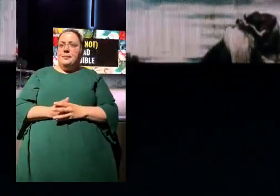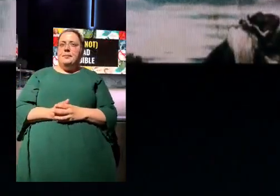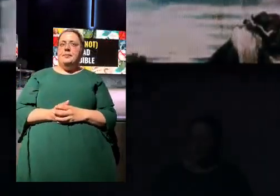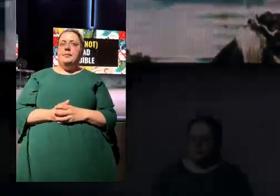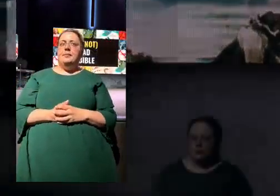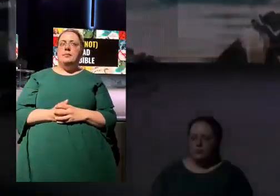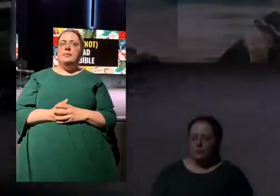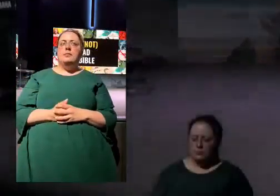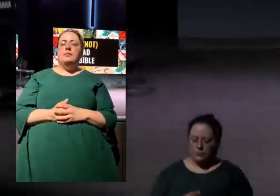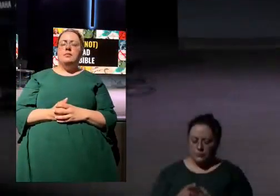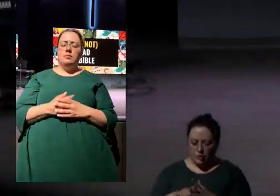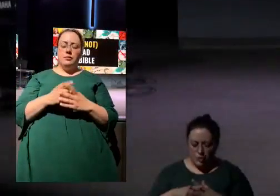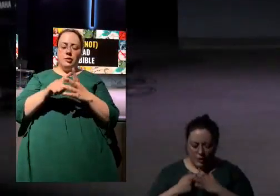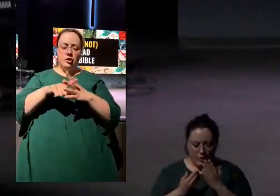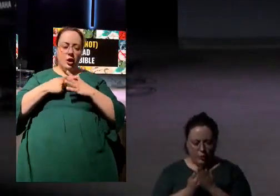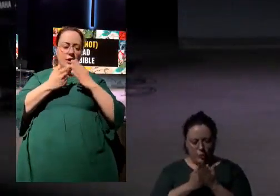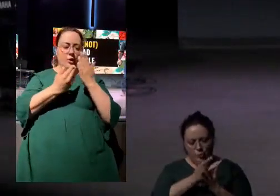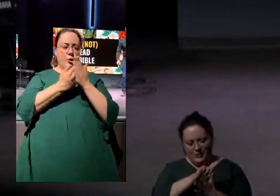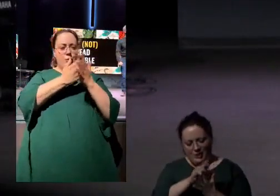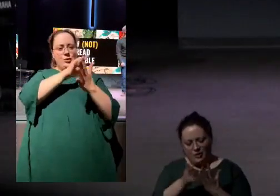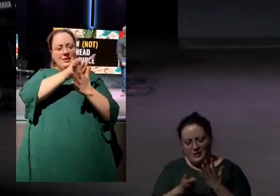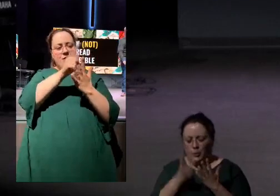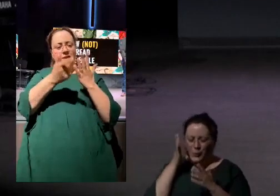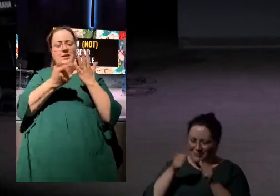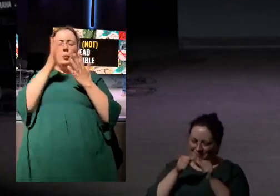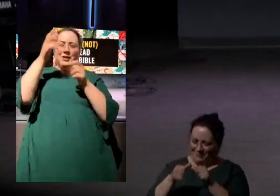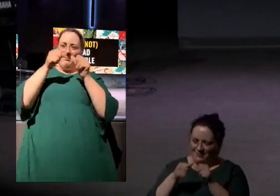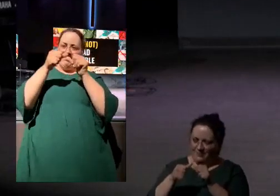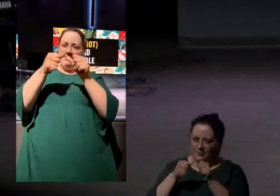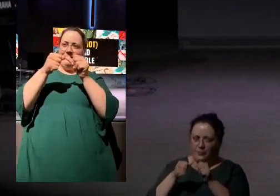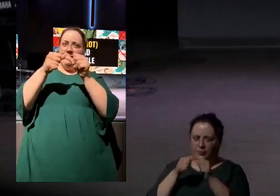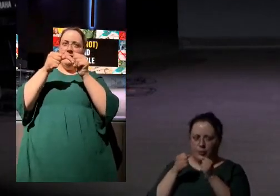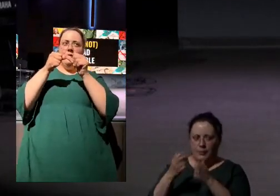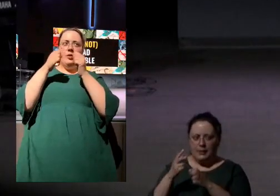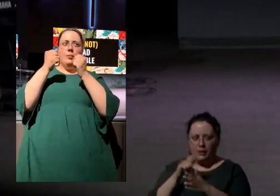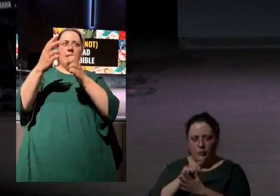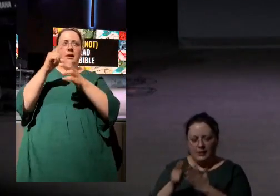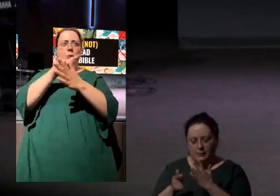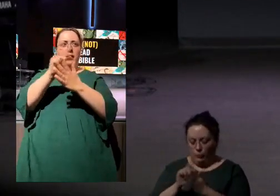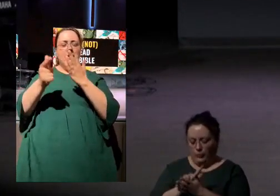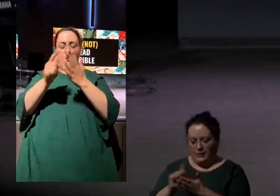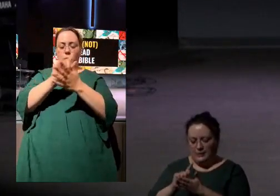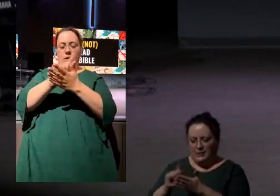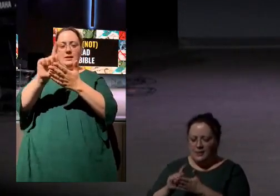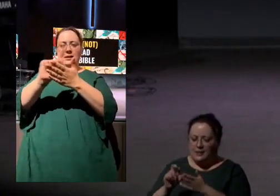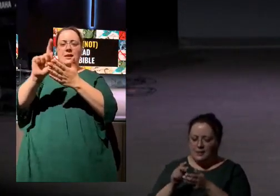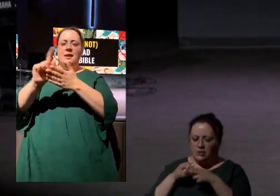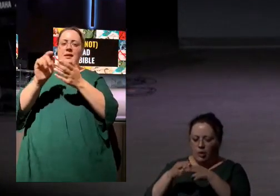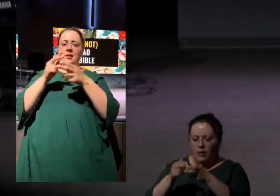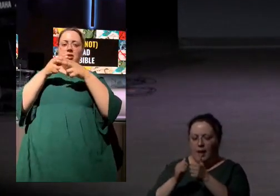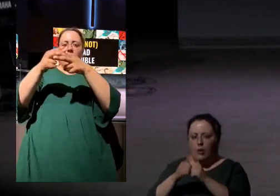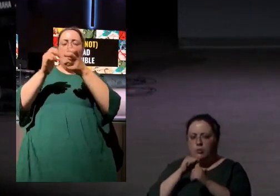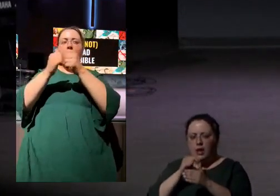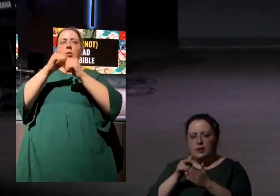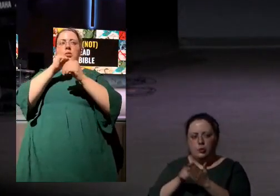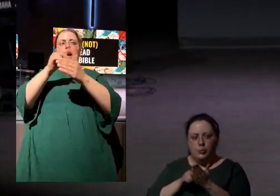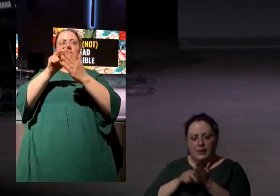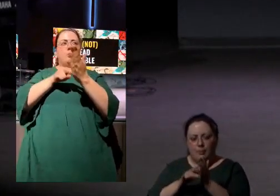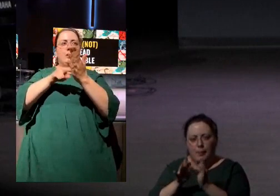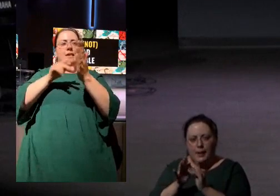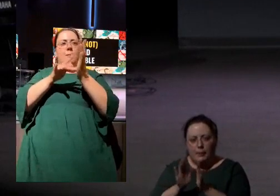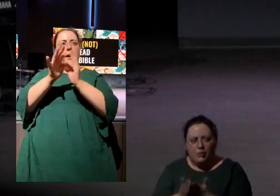Starting a new series today. It's going to go on for quite a few weeks. It's called How Not to Read the Bible, which is kind of a strange title for a